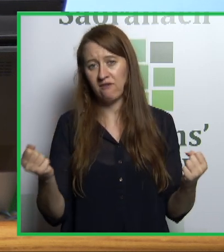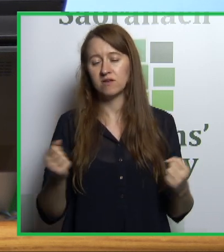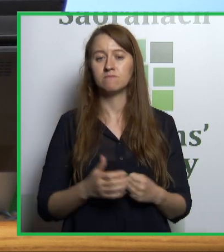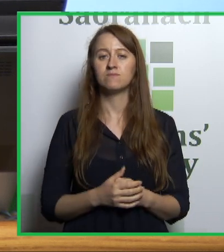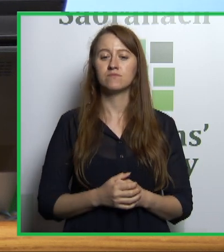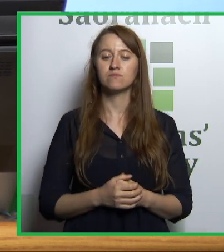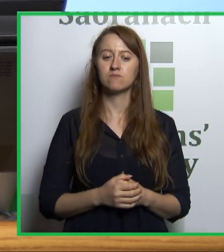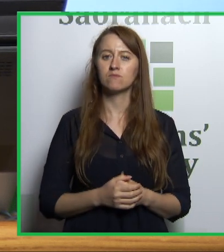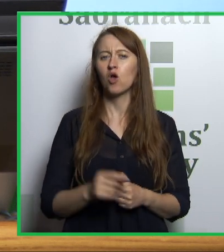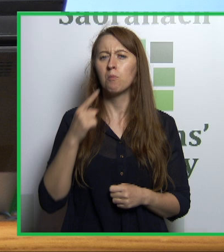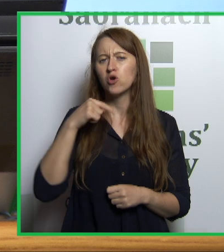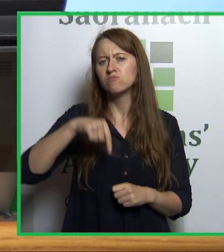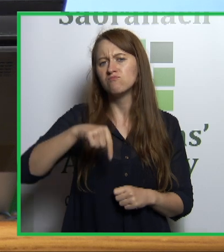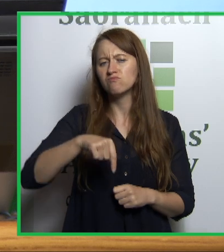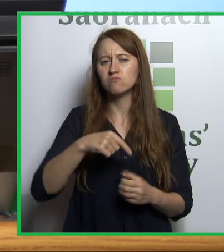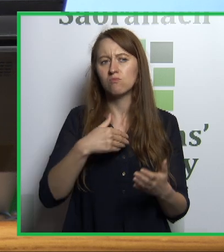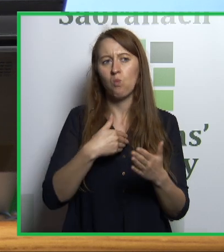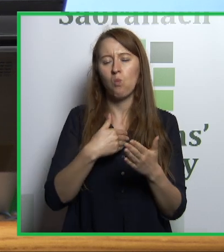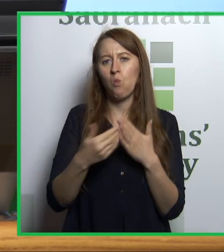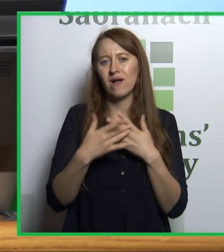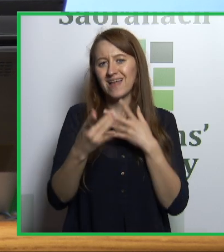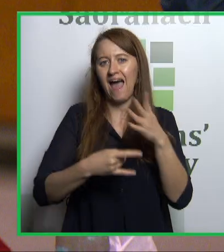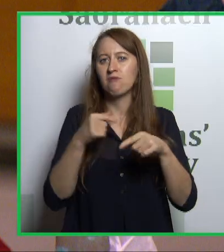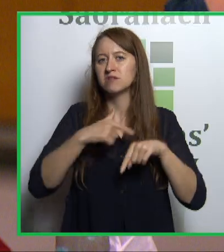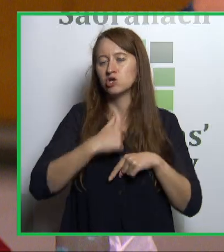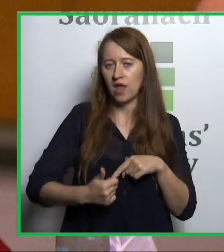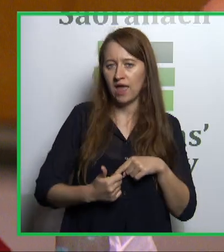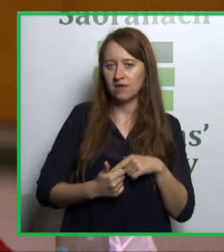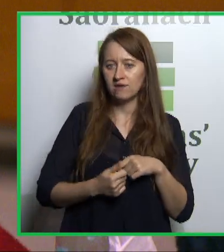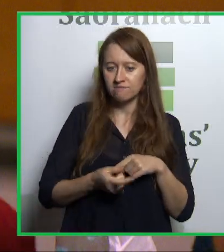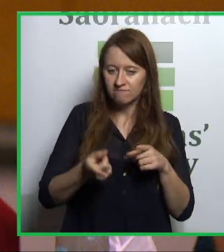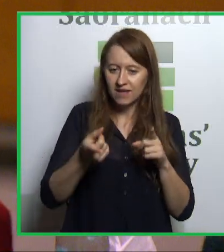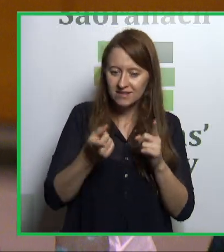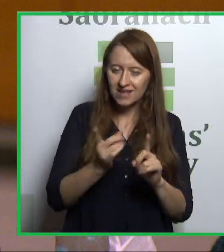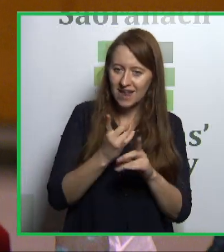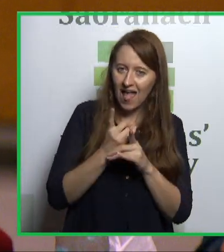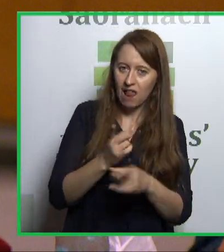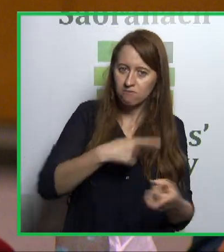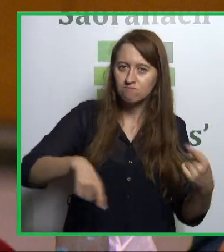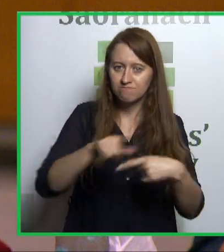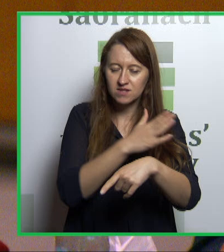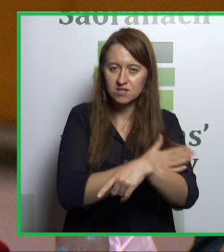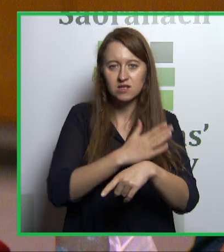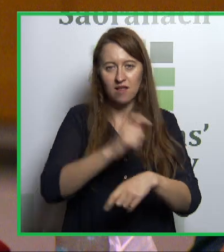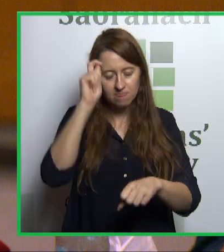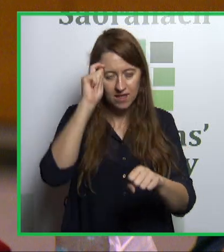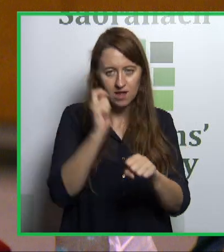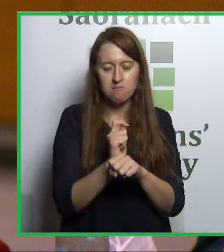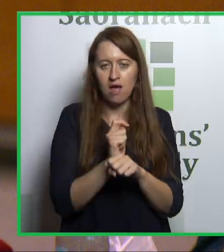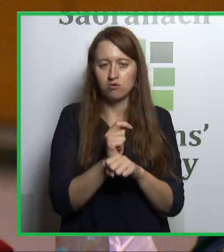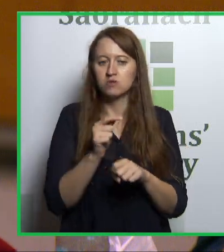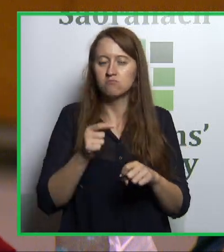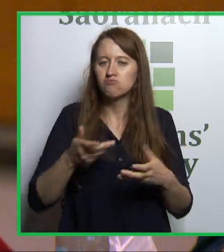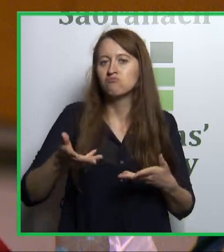for us is start to help us to think about solutions. There were some really good Q&A discussions coming from the tables there today where